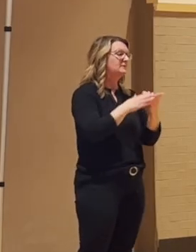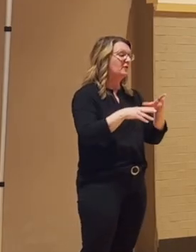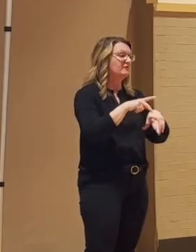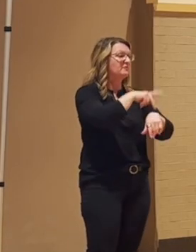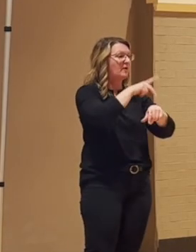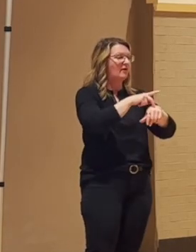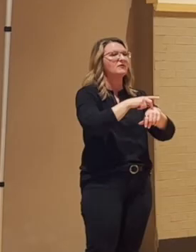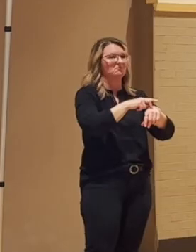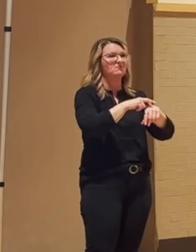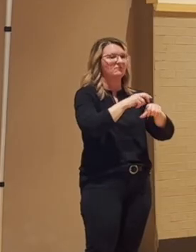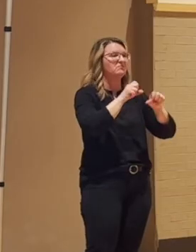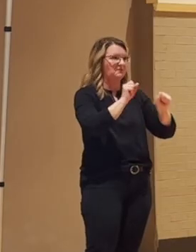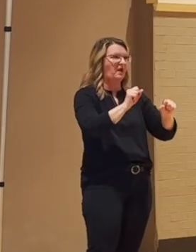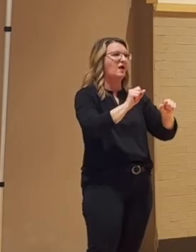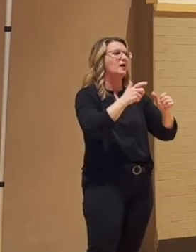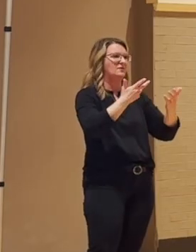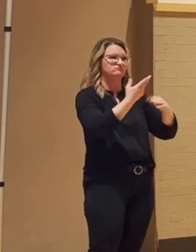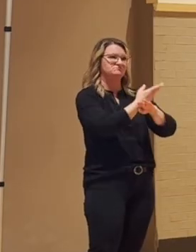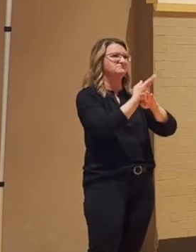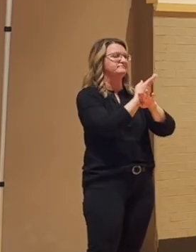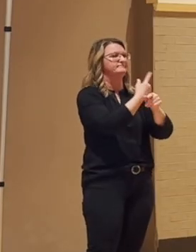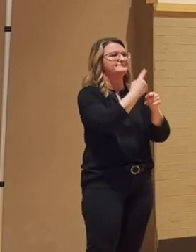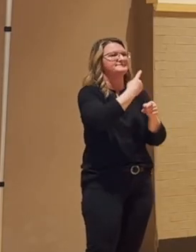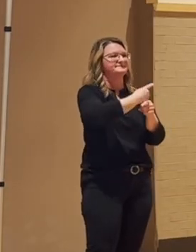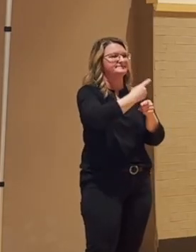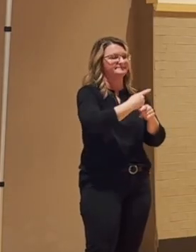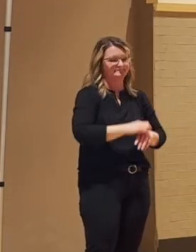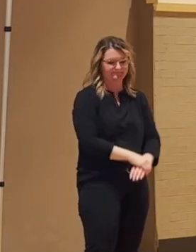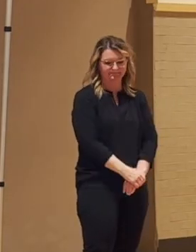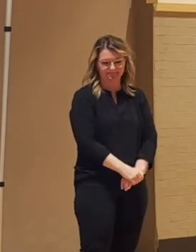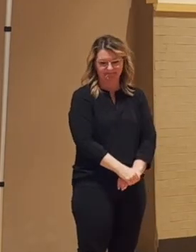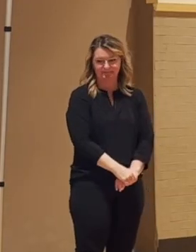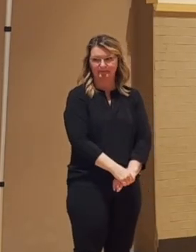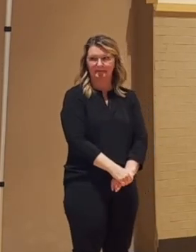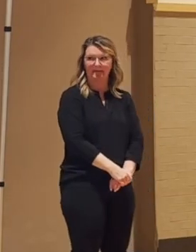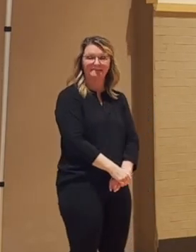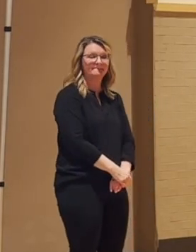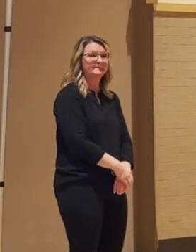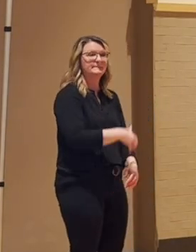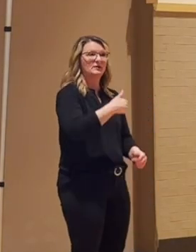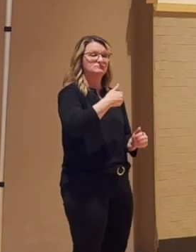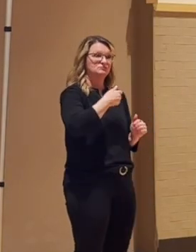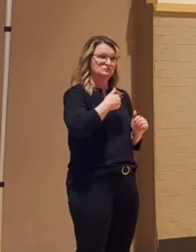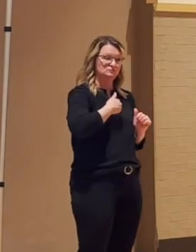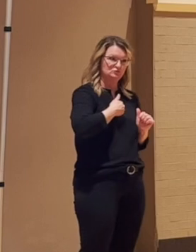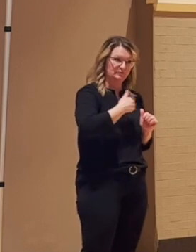will be available for normal use by the community. Transportation,